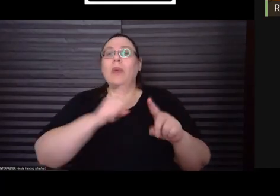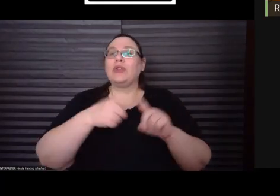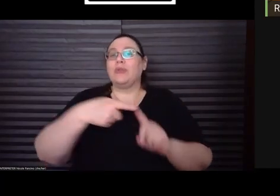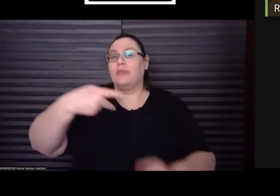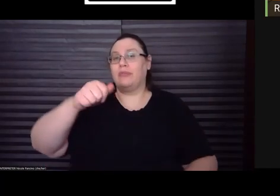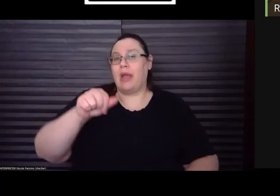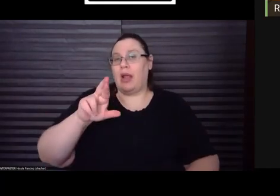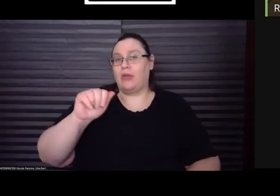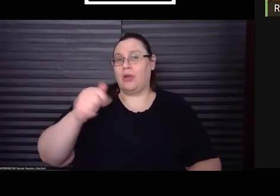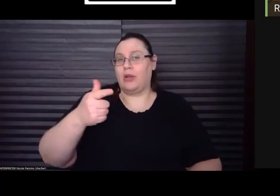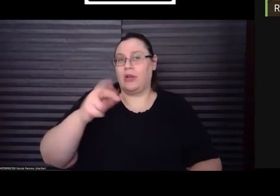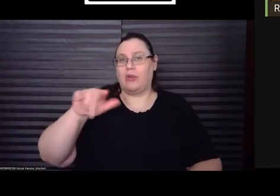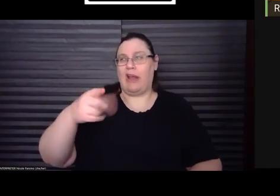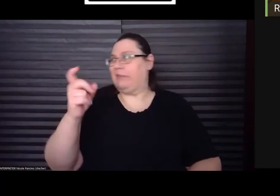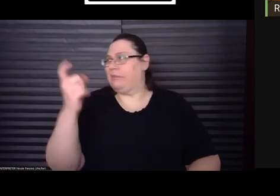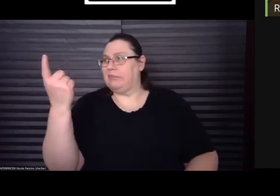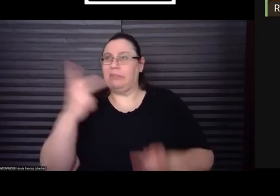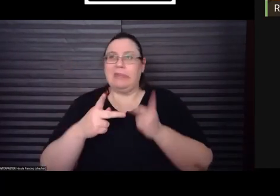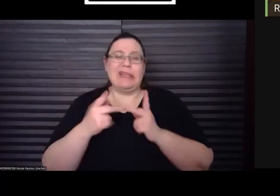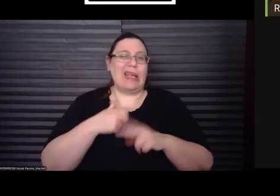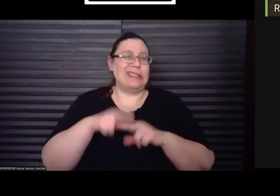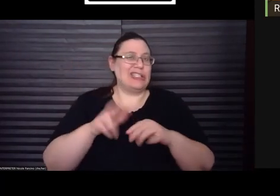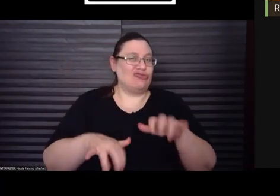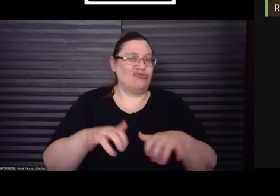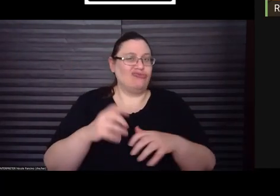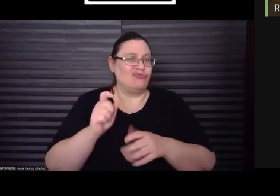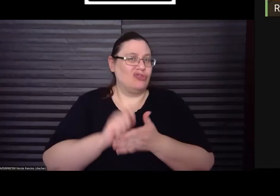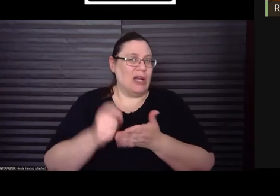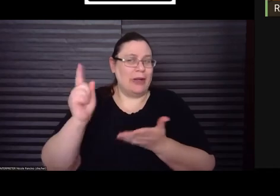to Paragraph because I needed a place to write.